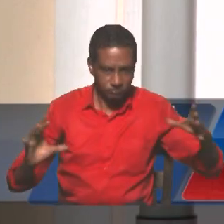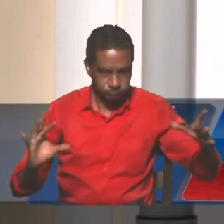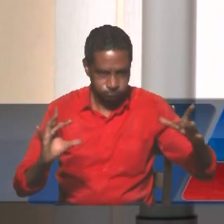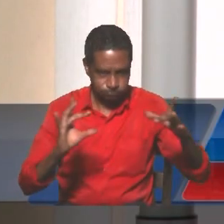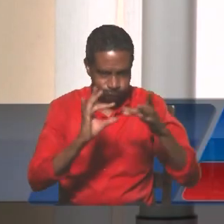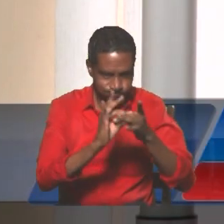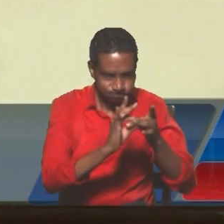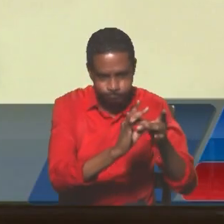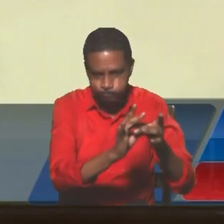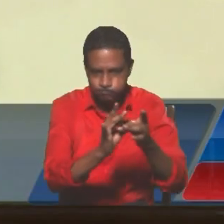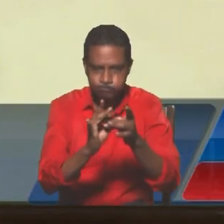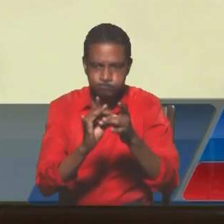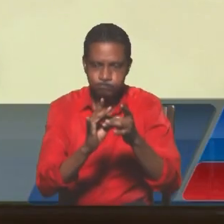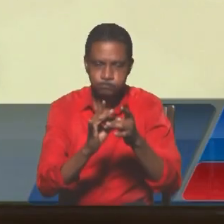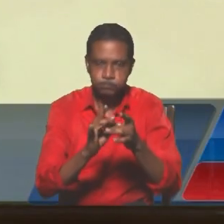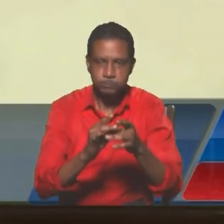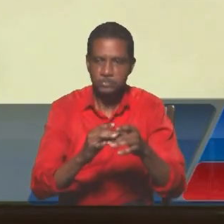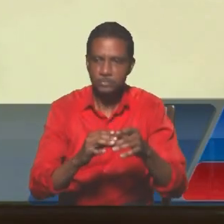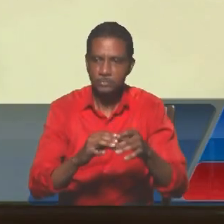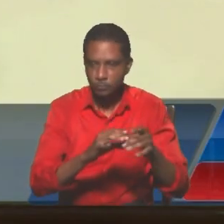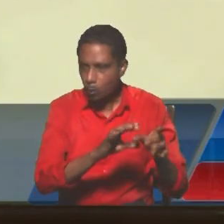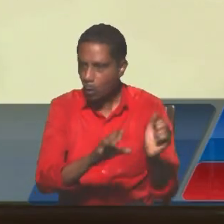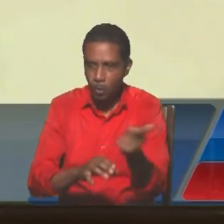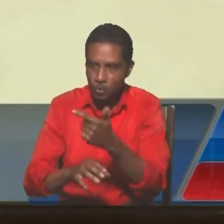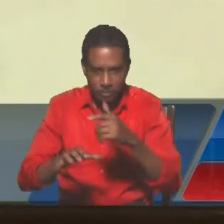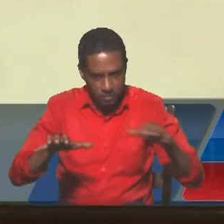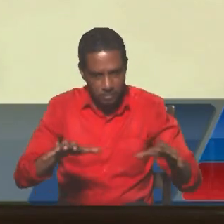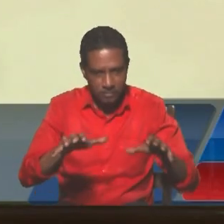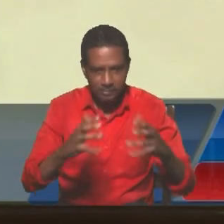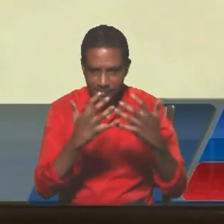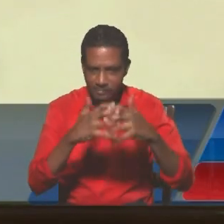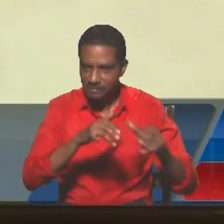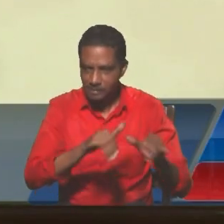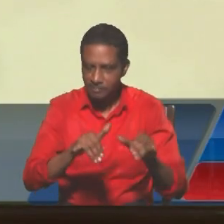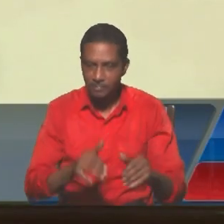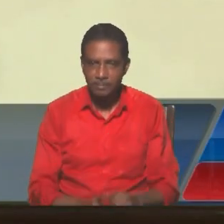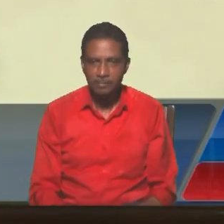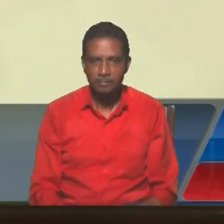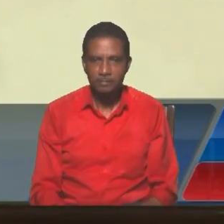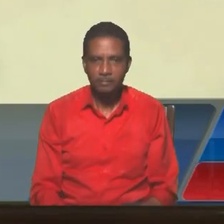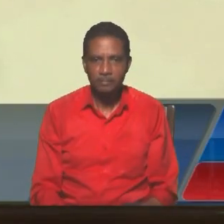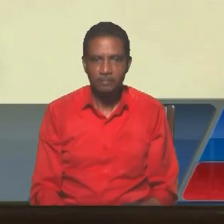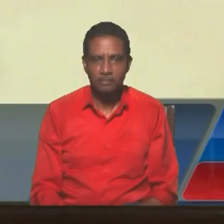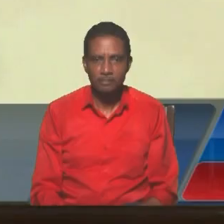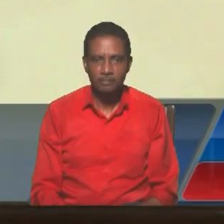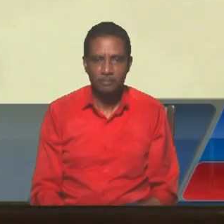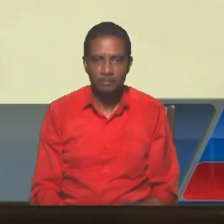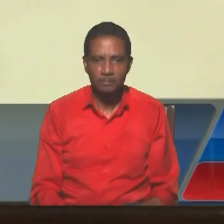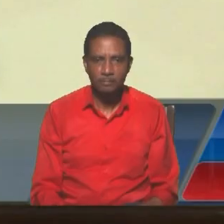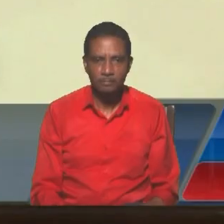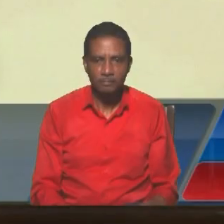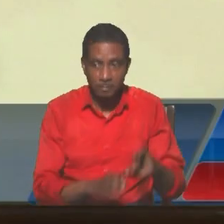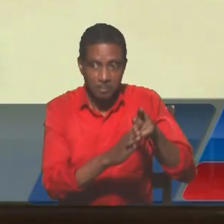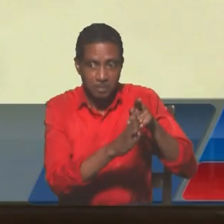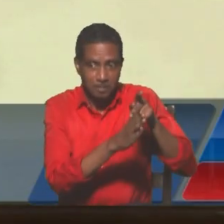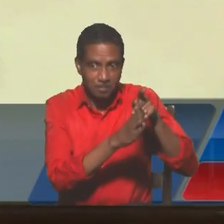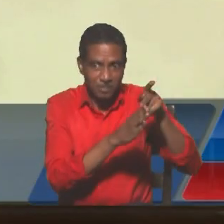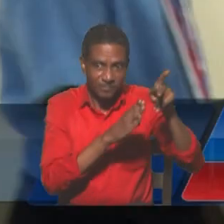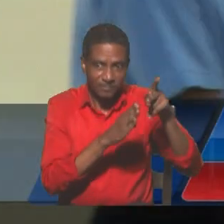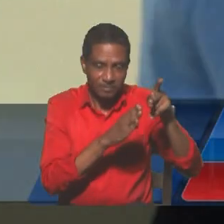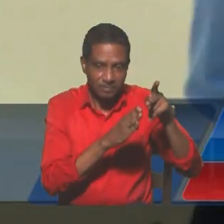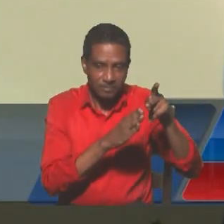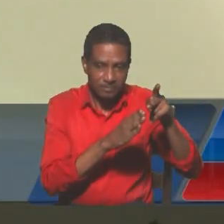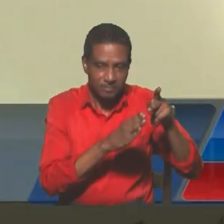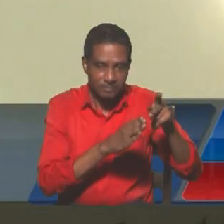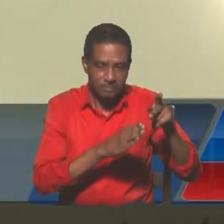action. Minister of Tertiary Education and Skills Training, Professor Prakash Prasad, expressed pride in the program's